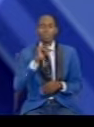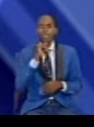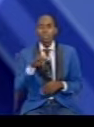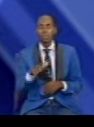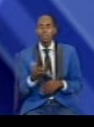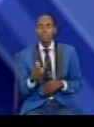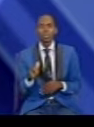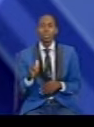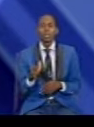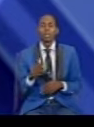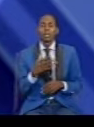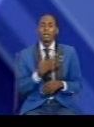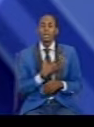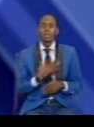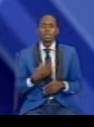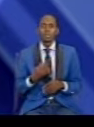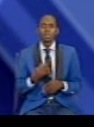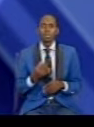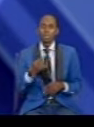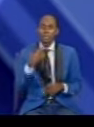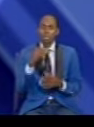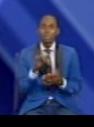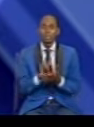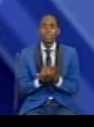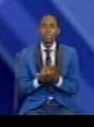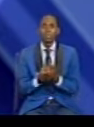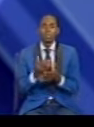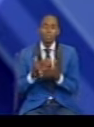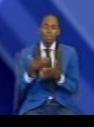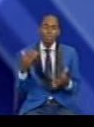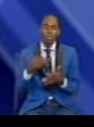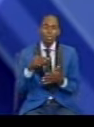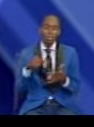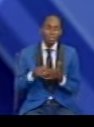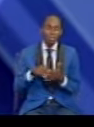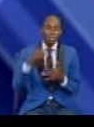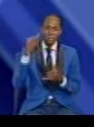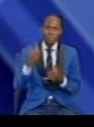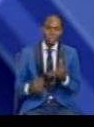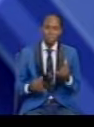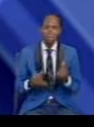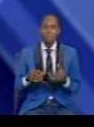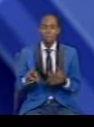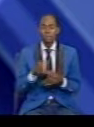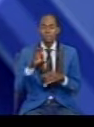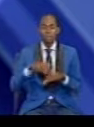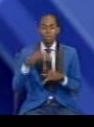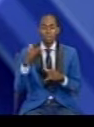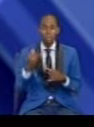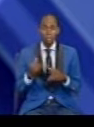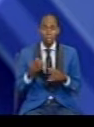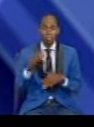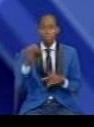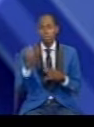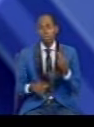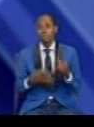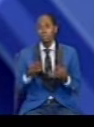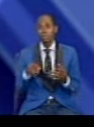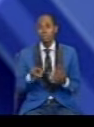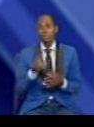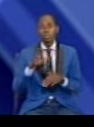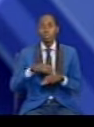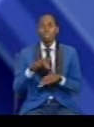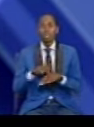that before we end this journey on earth, it shall be well with us, and great, great things are waiting